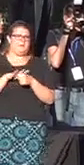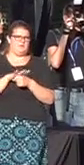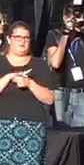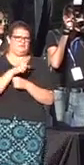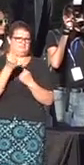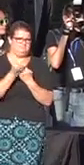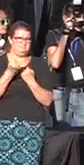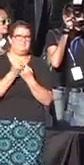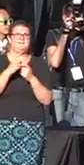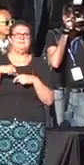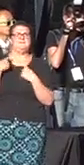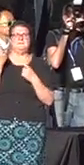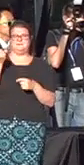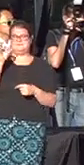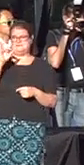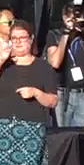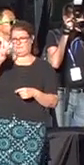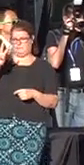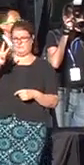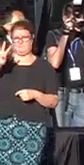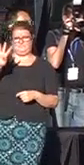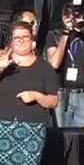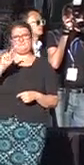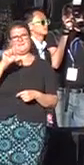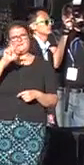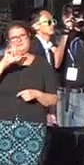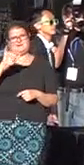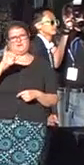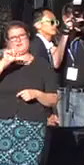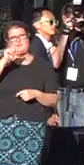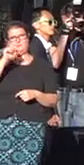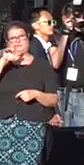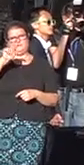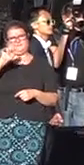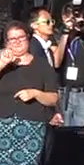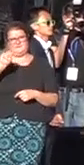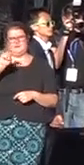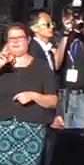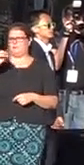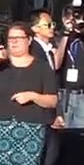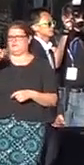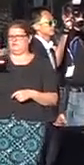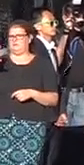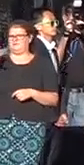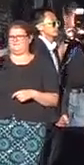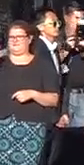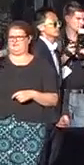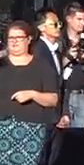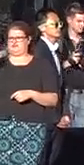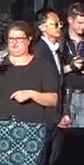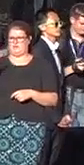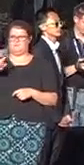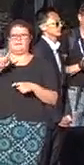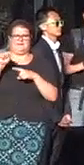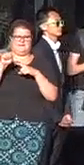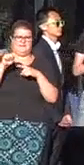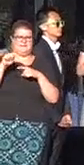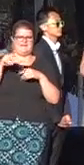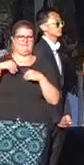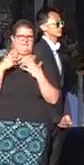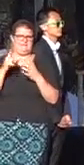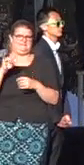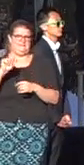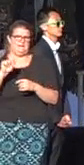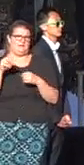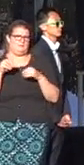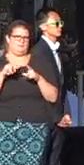area. Since 1994, Terry Albritton and Roger Sanchez have trained and given Tita the opportunity